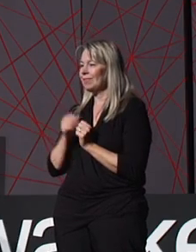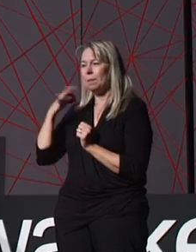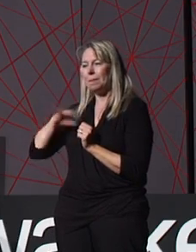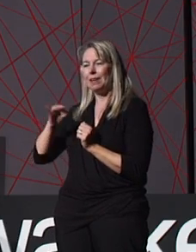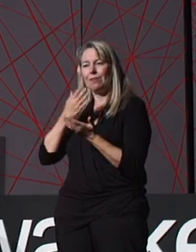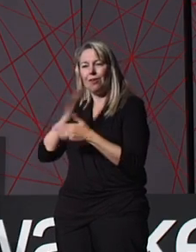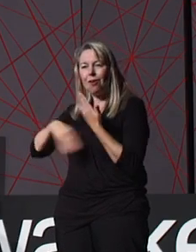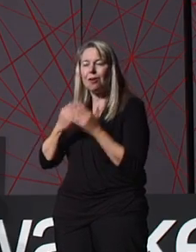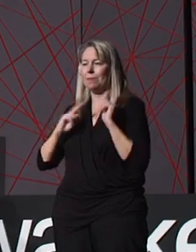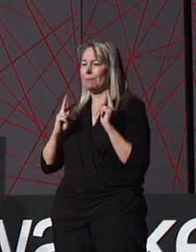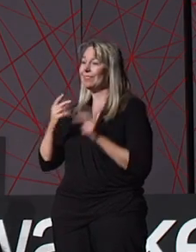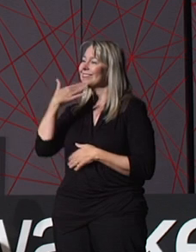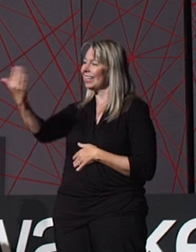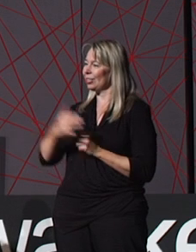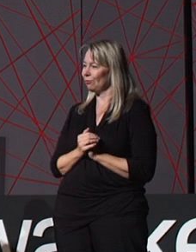Thank you.